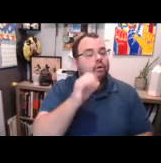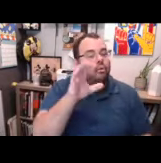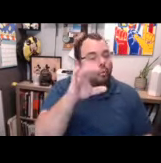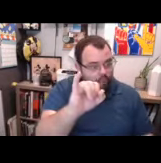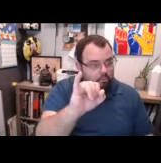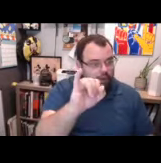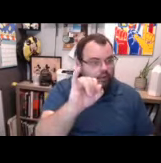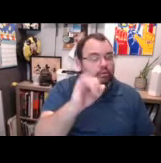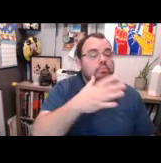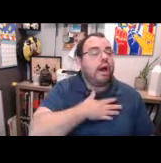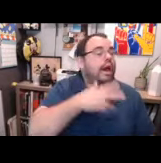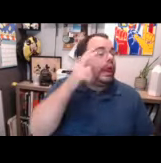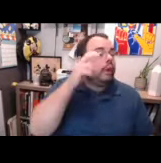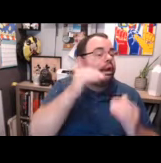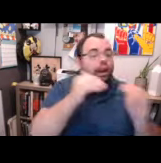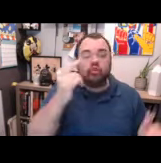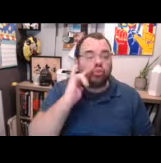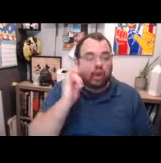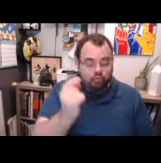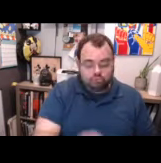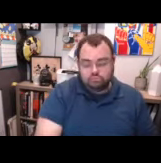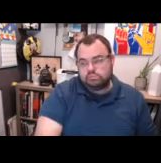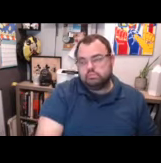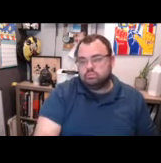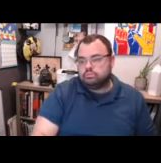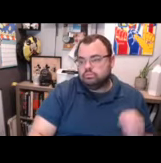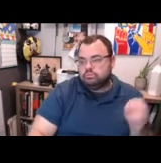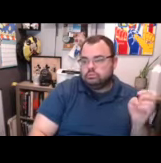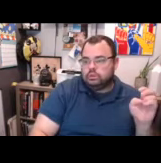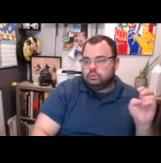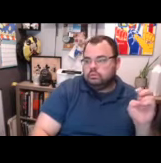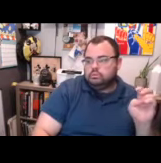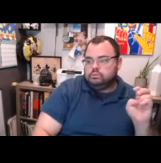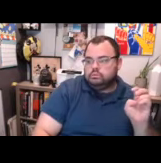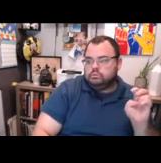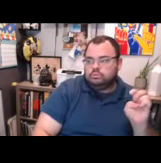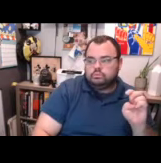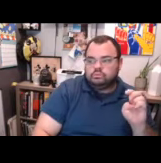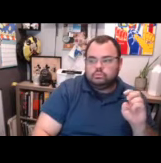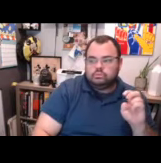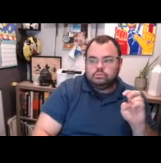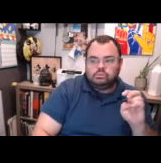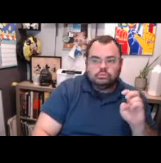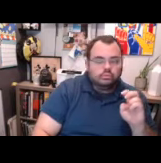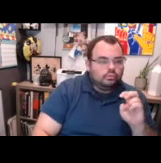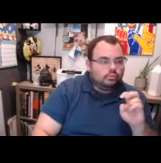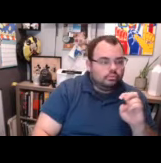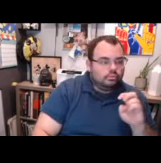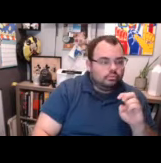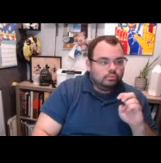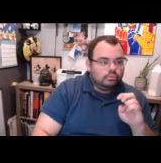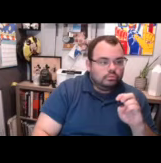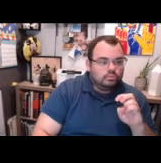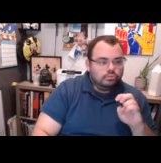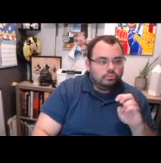that I heard nothing. And so when I got a cochlear implant, my hearing level went to here.